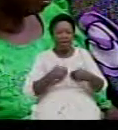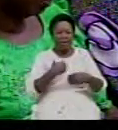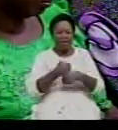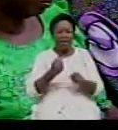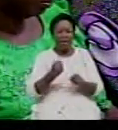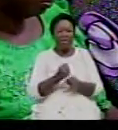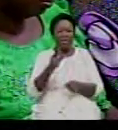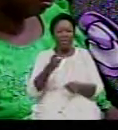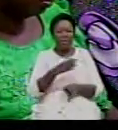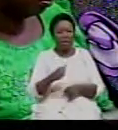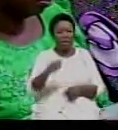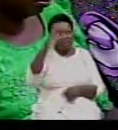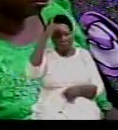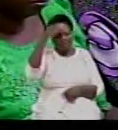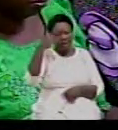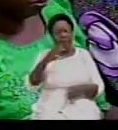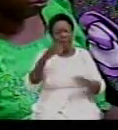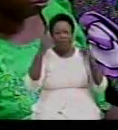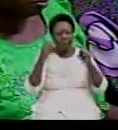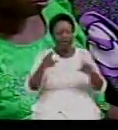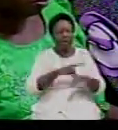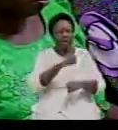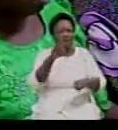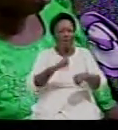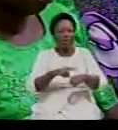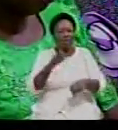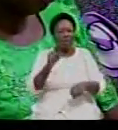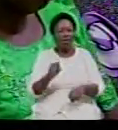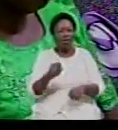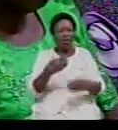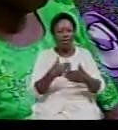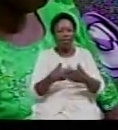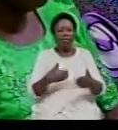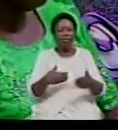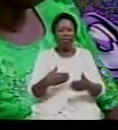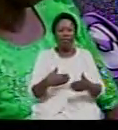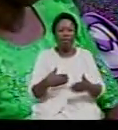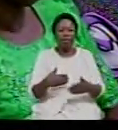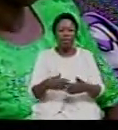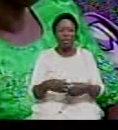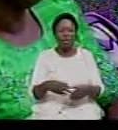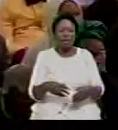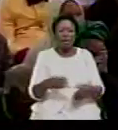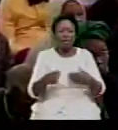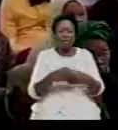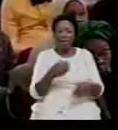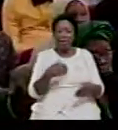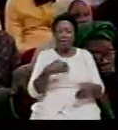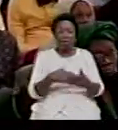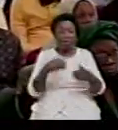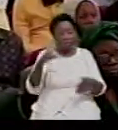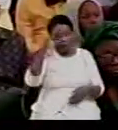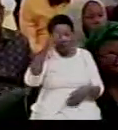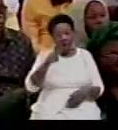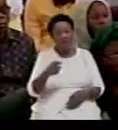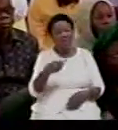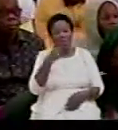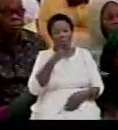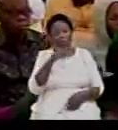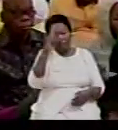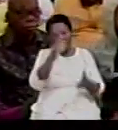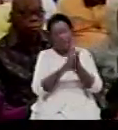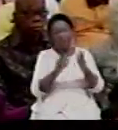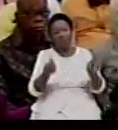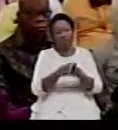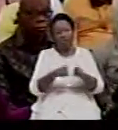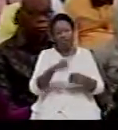father of many nations before him whom he believed, even God, who